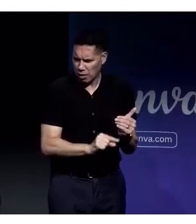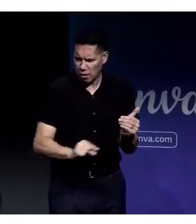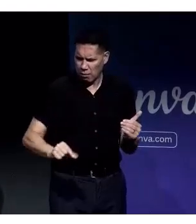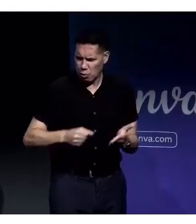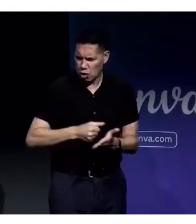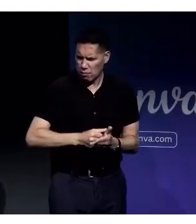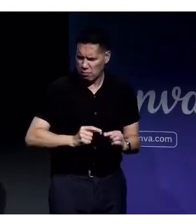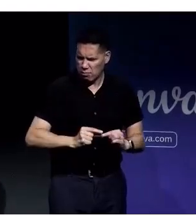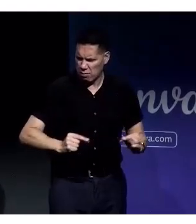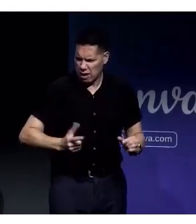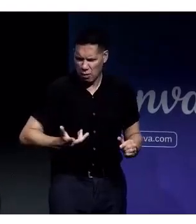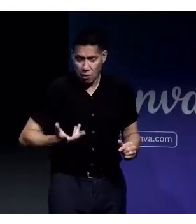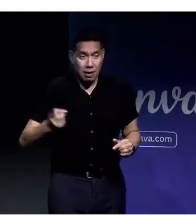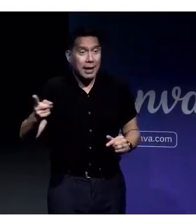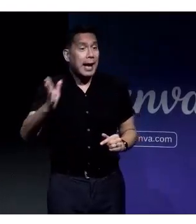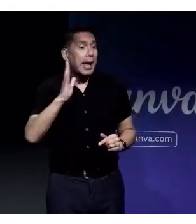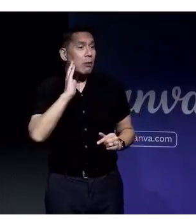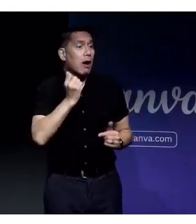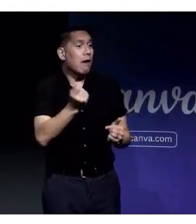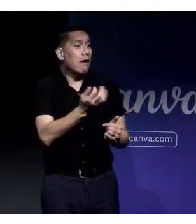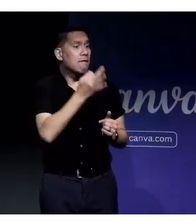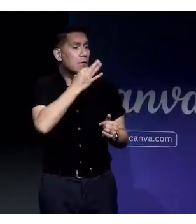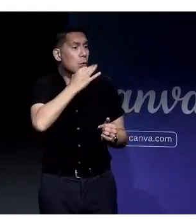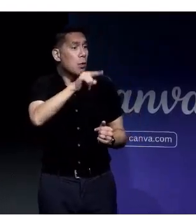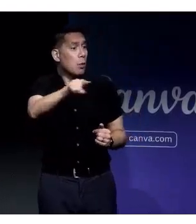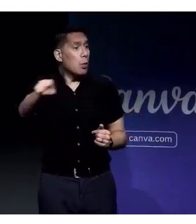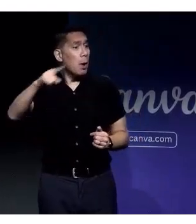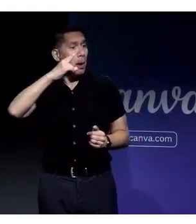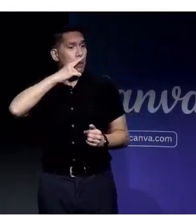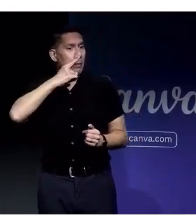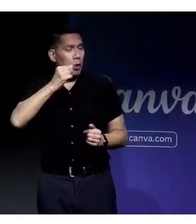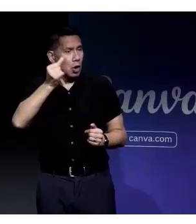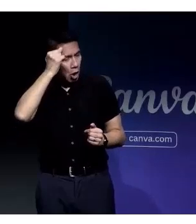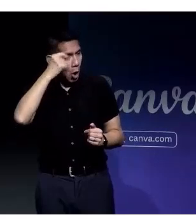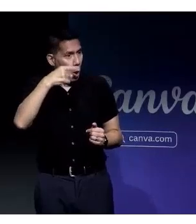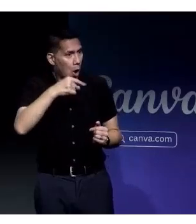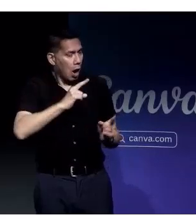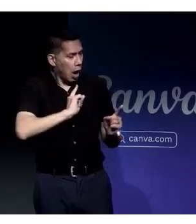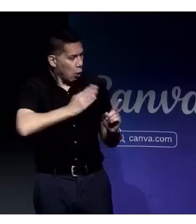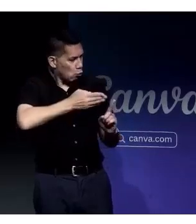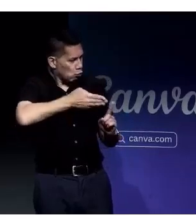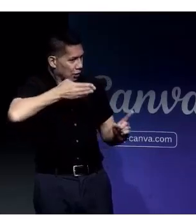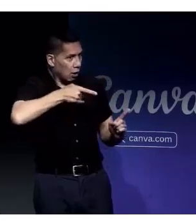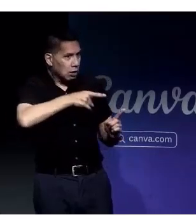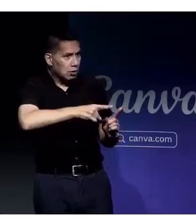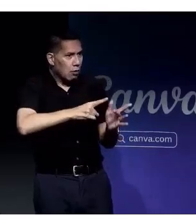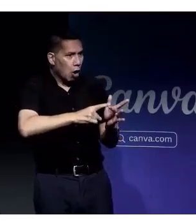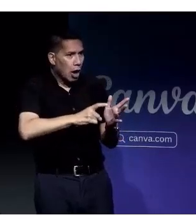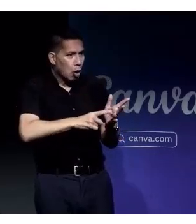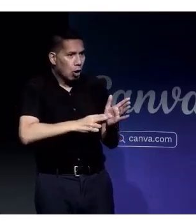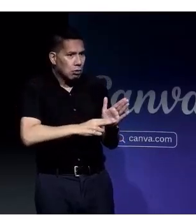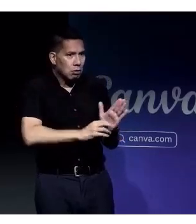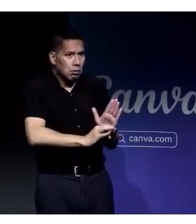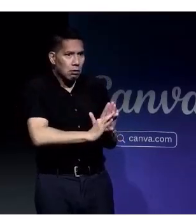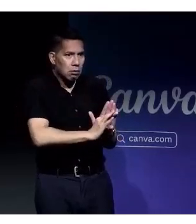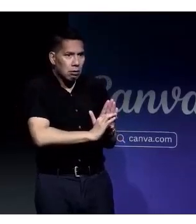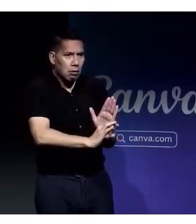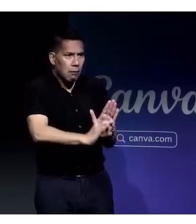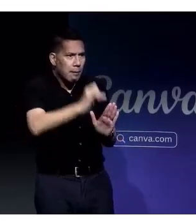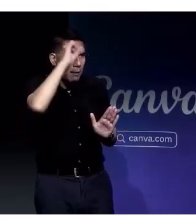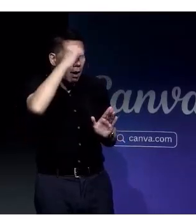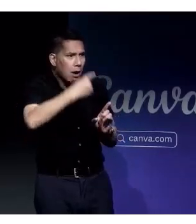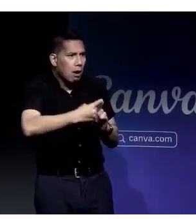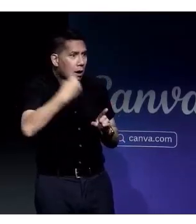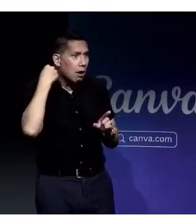So there were a bunch of people who were like, I can recognize the icons. because they're a little bit bigger. So